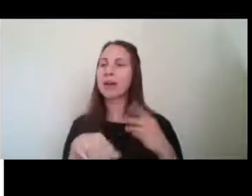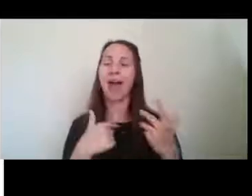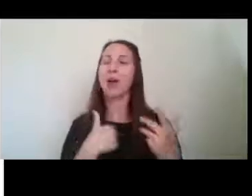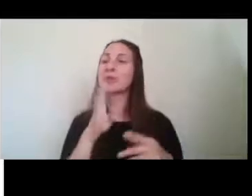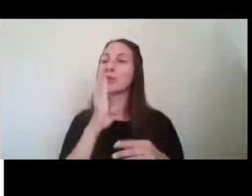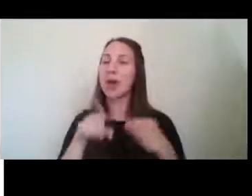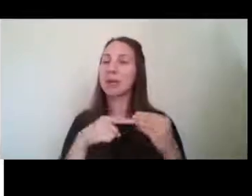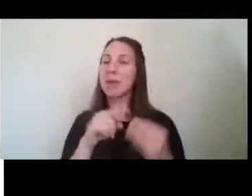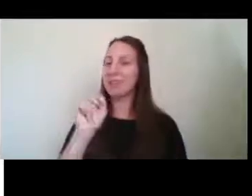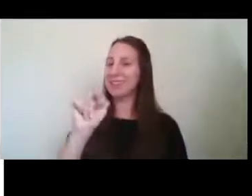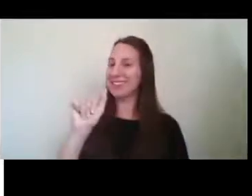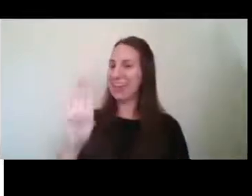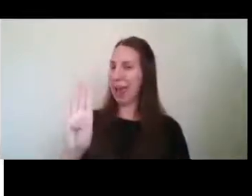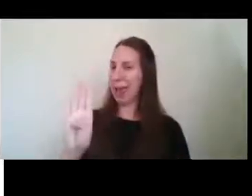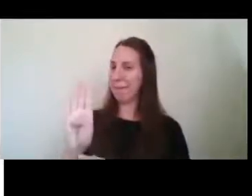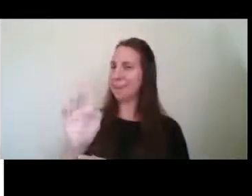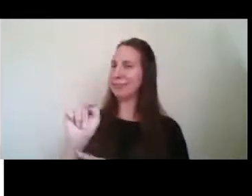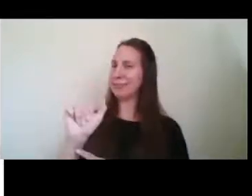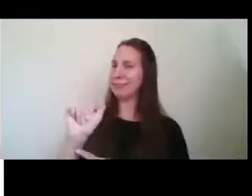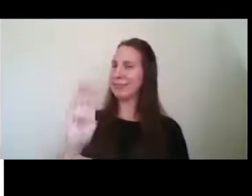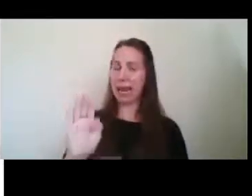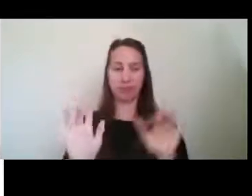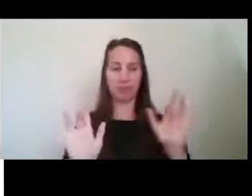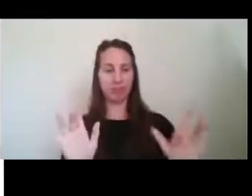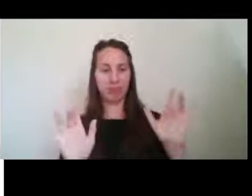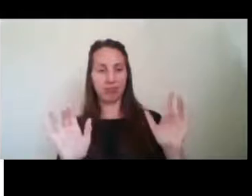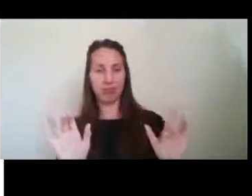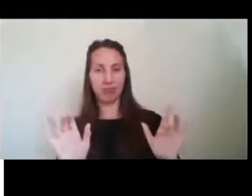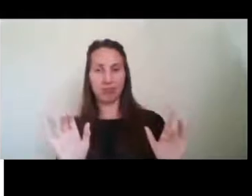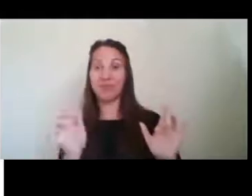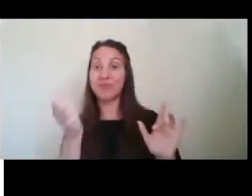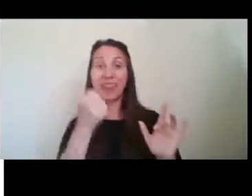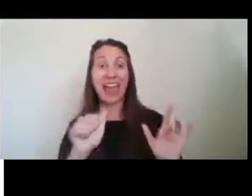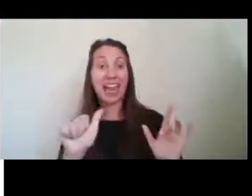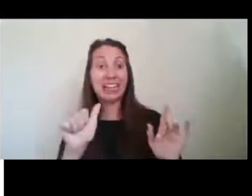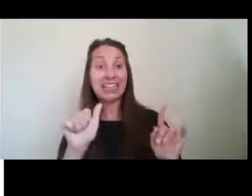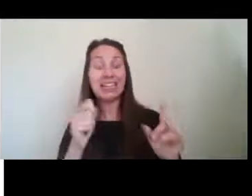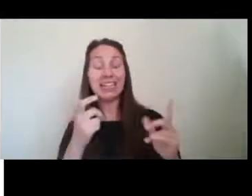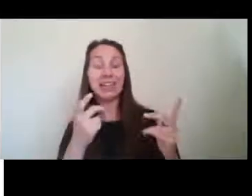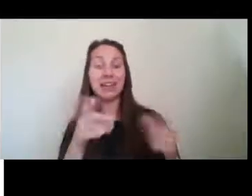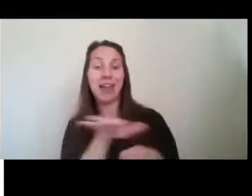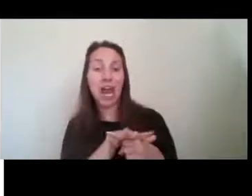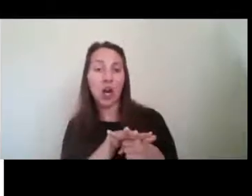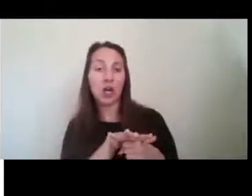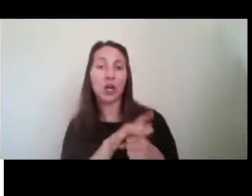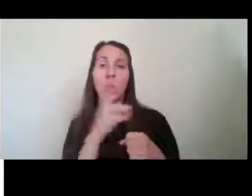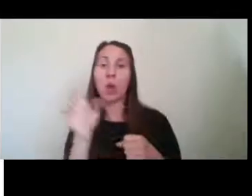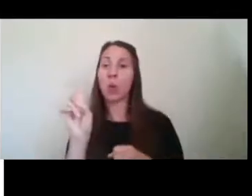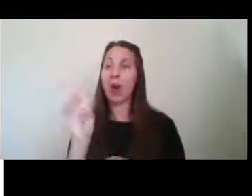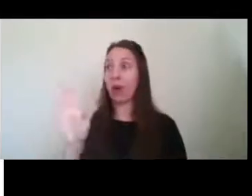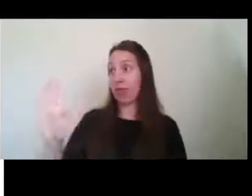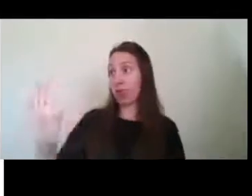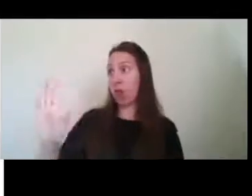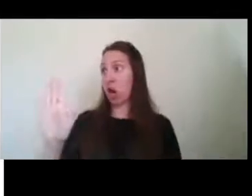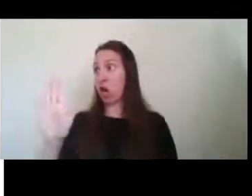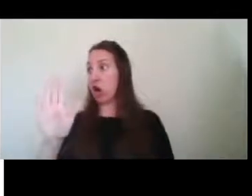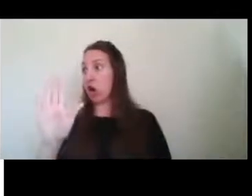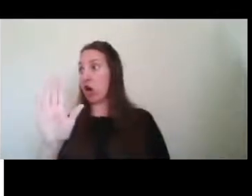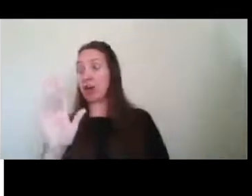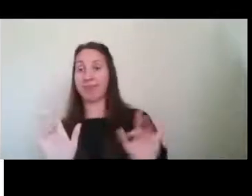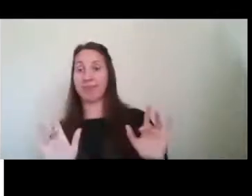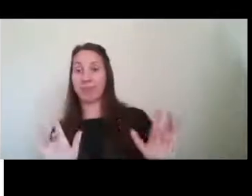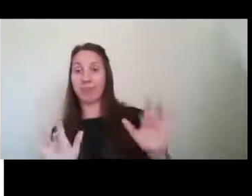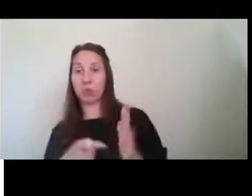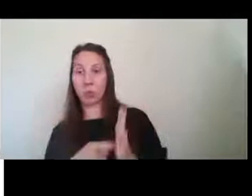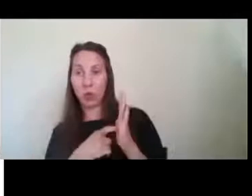links or form fields. Any area where user, their input is required, like links, buttons, menus, or form